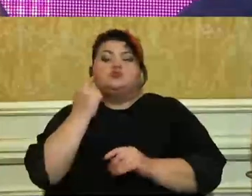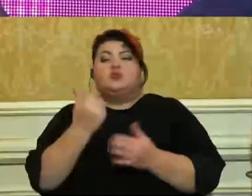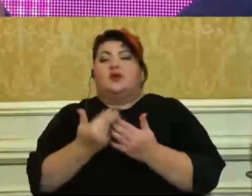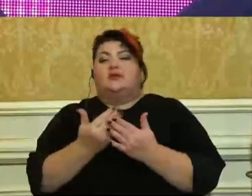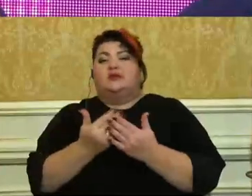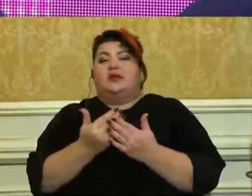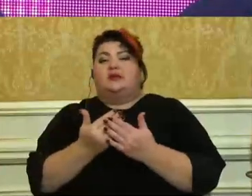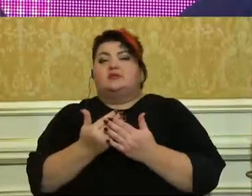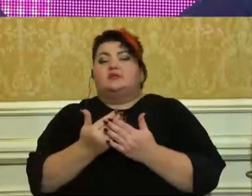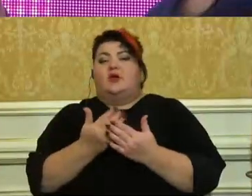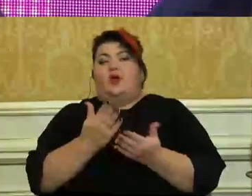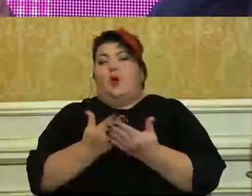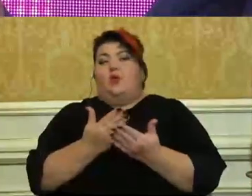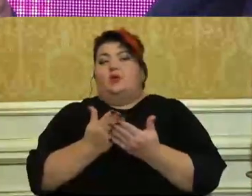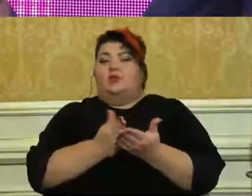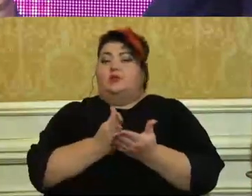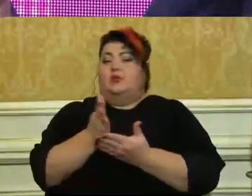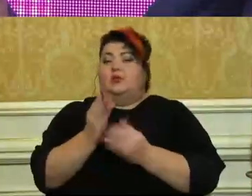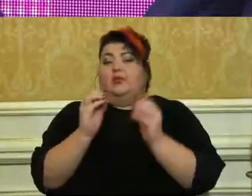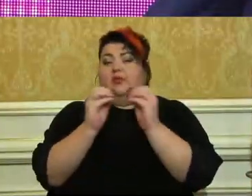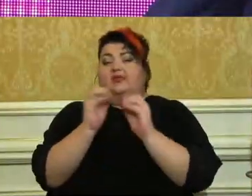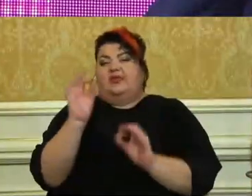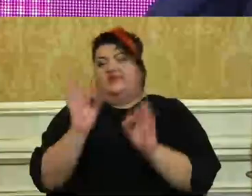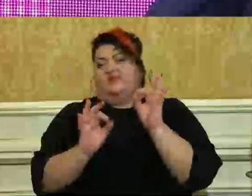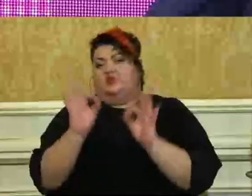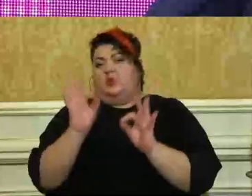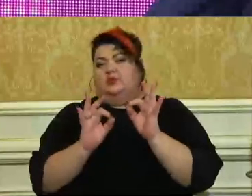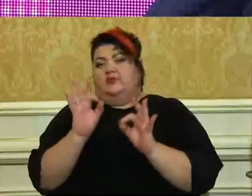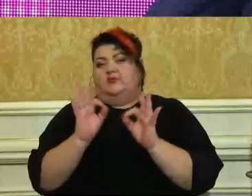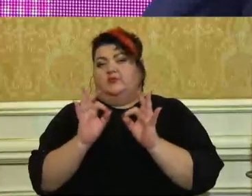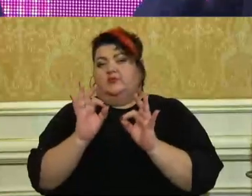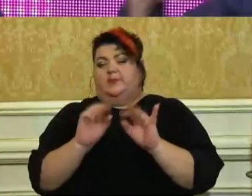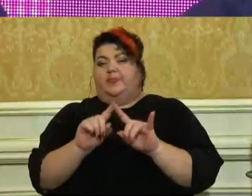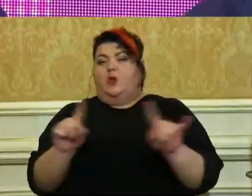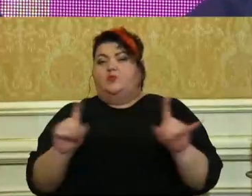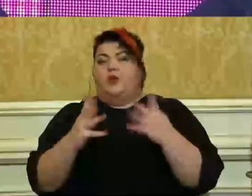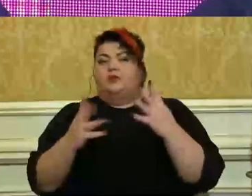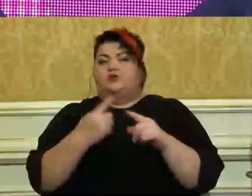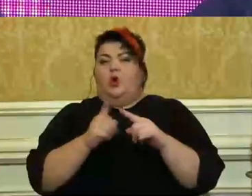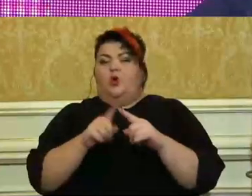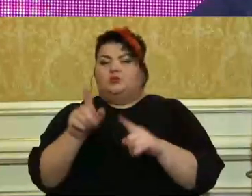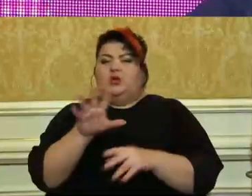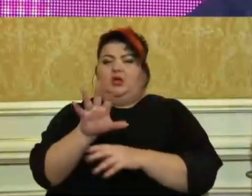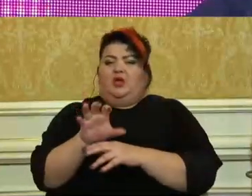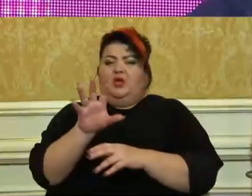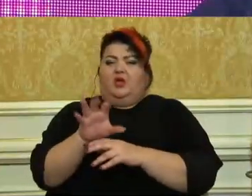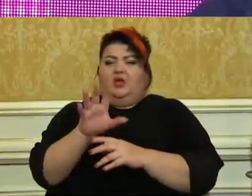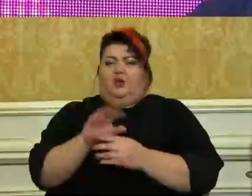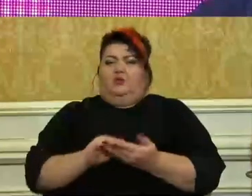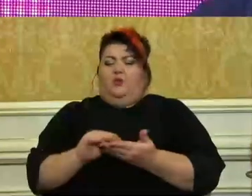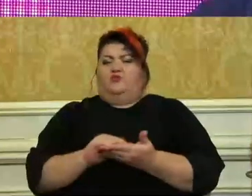the kids can hear it, and they can accept about 10% of what you're talking to them, especially if